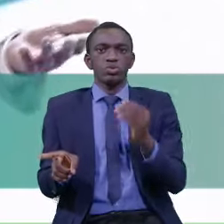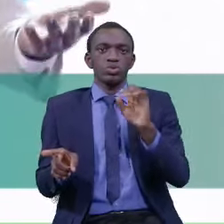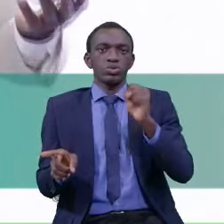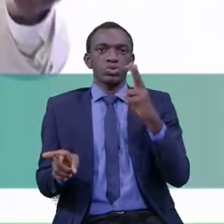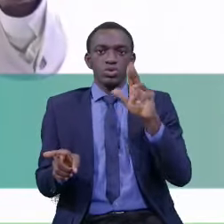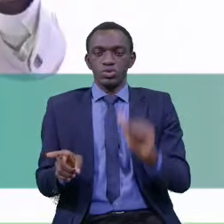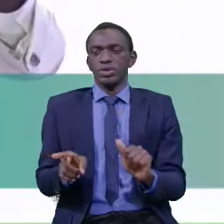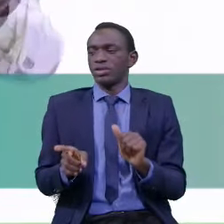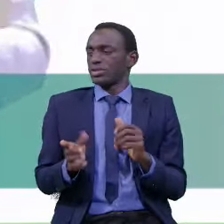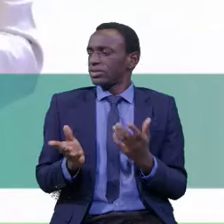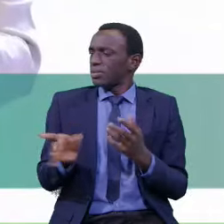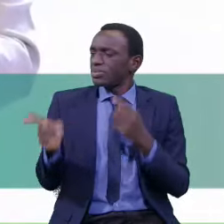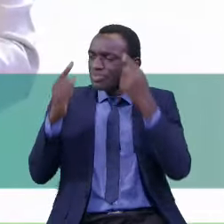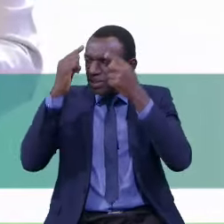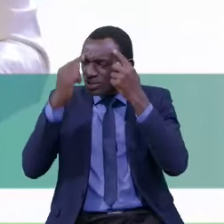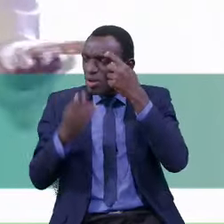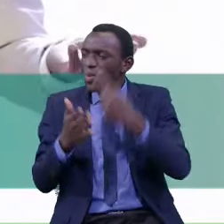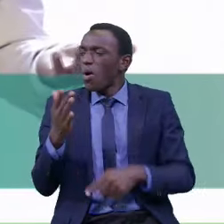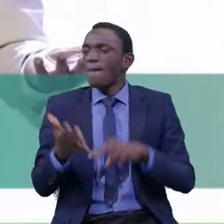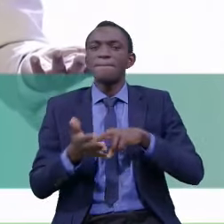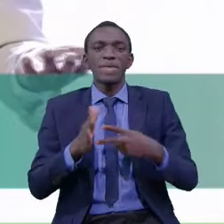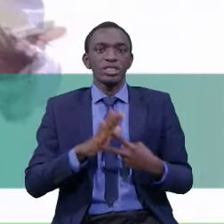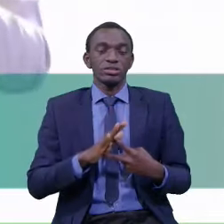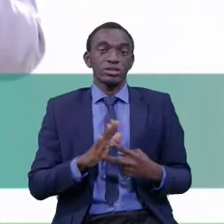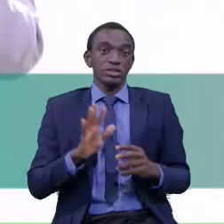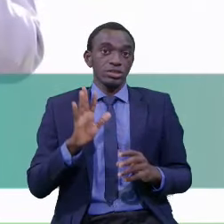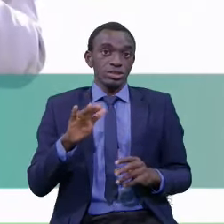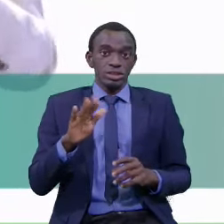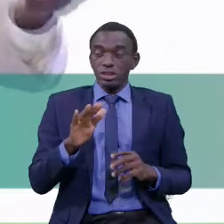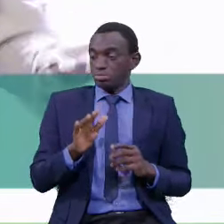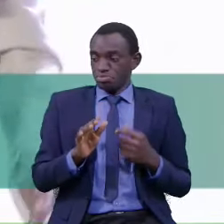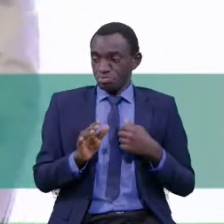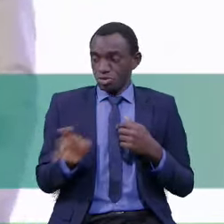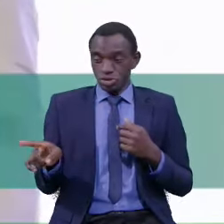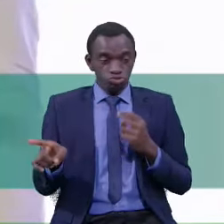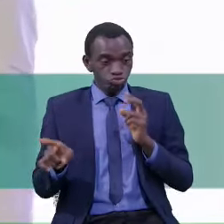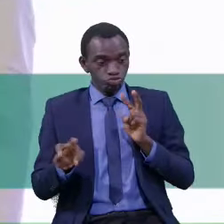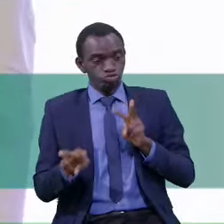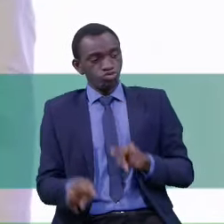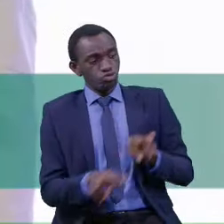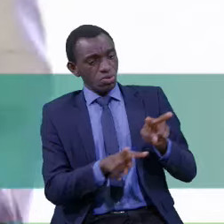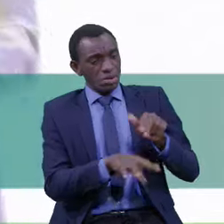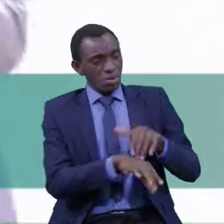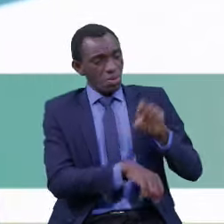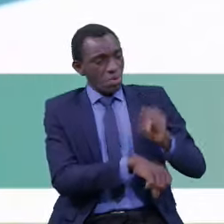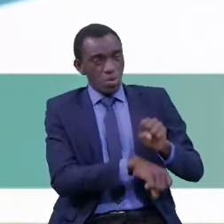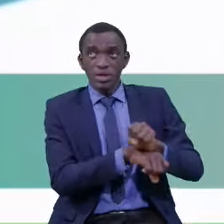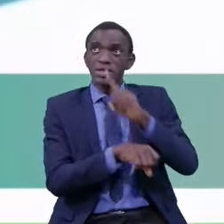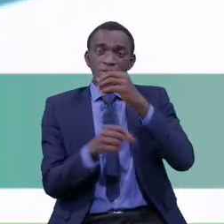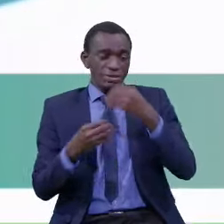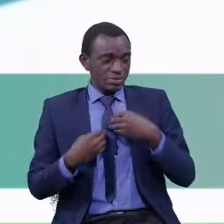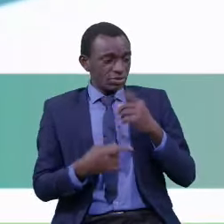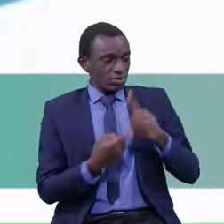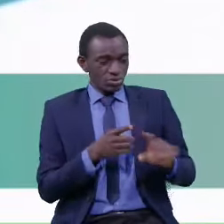the assignment. I look at the duty. I look at the job he has given me to do.